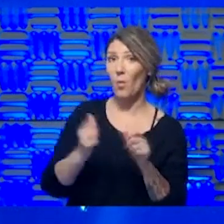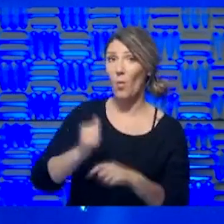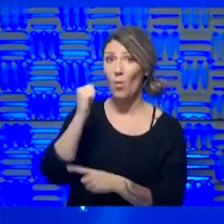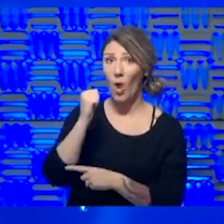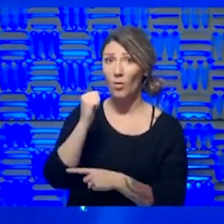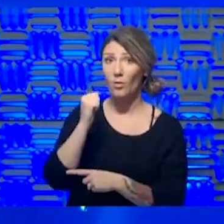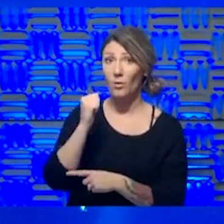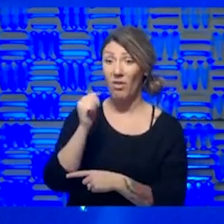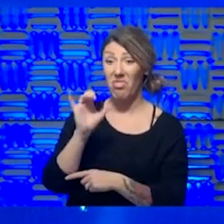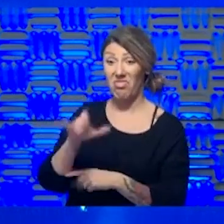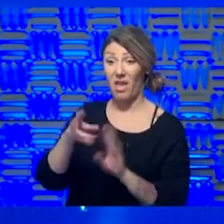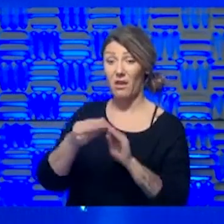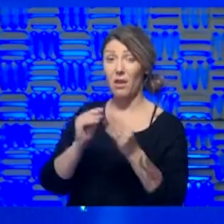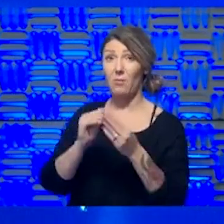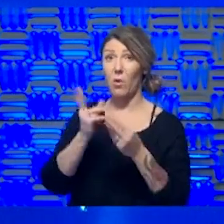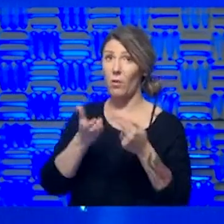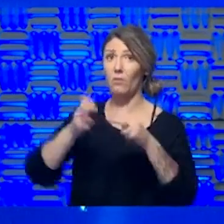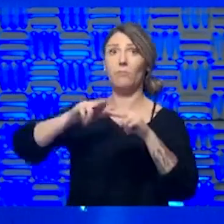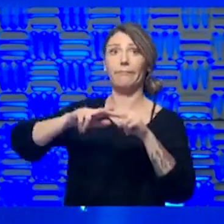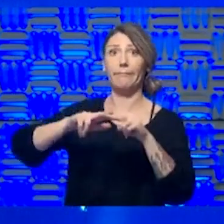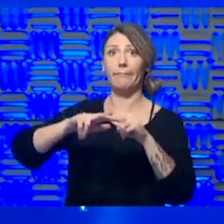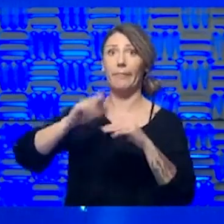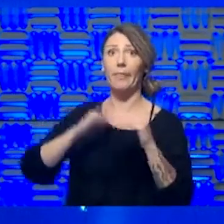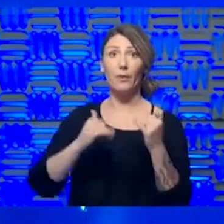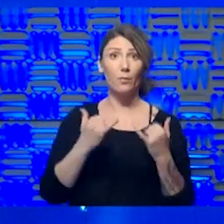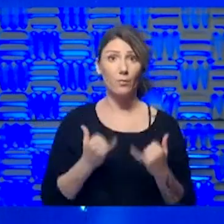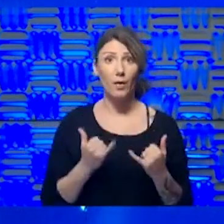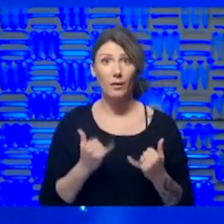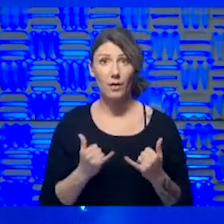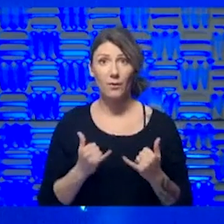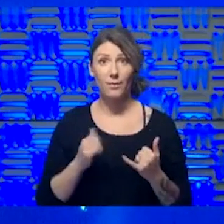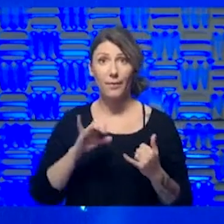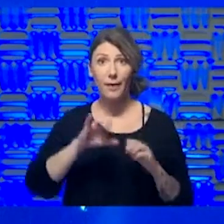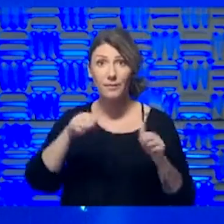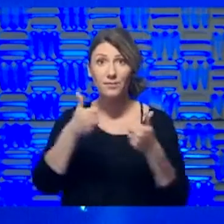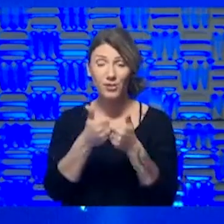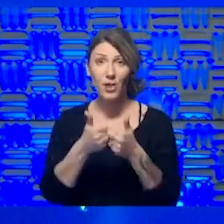be a lot higher than it is right now. And that's the challenge.